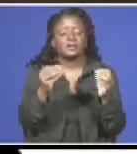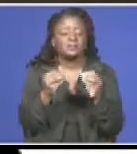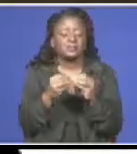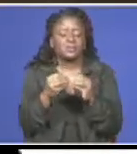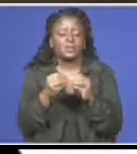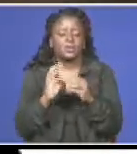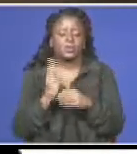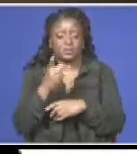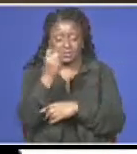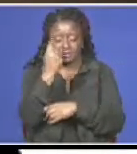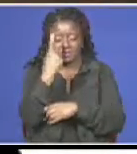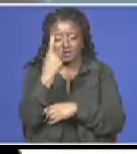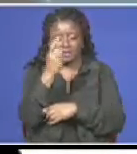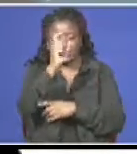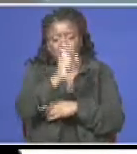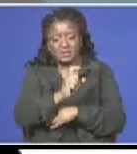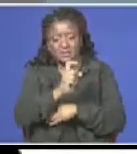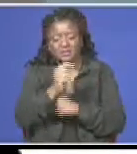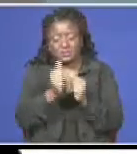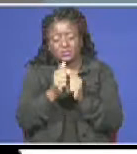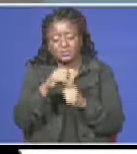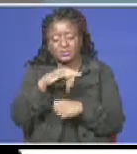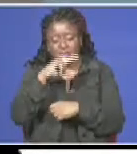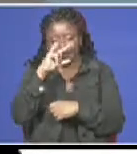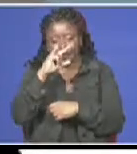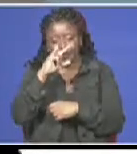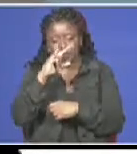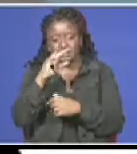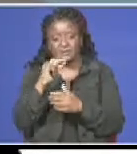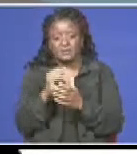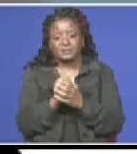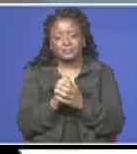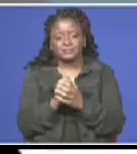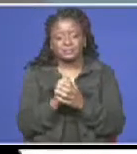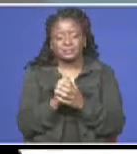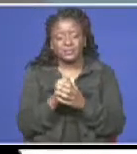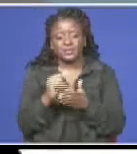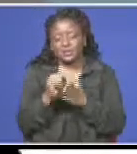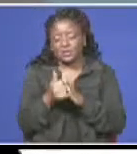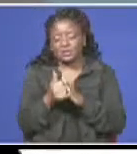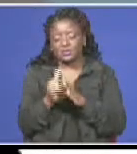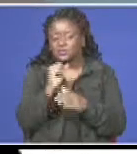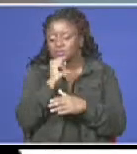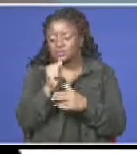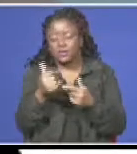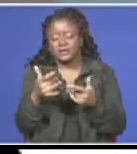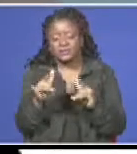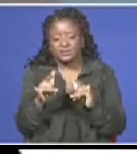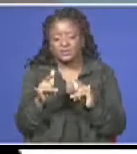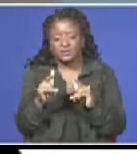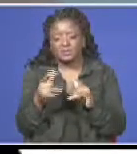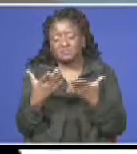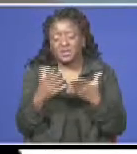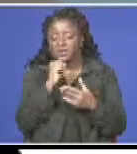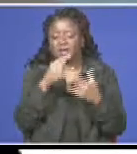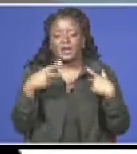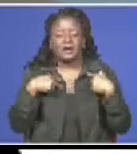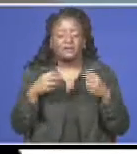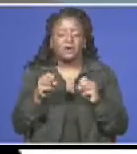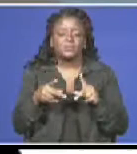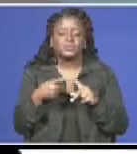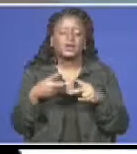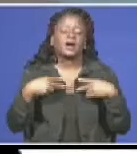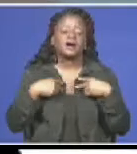that goes on with the kids when the less unfortunate kids who might not have the opportunity to